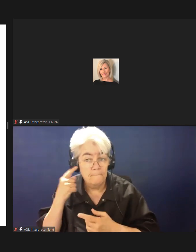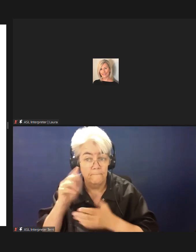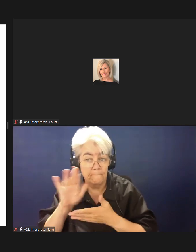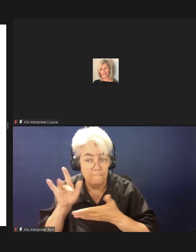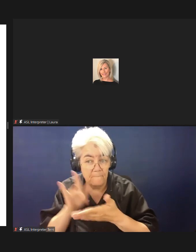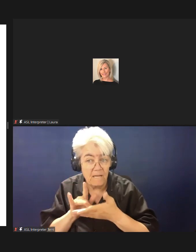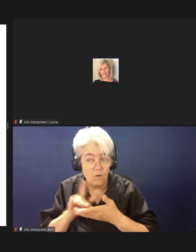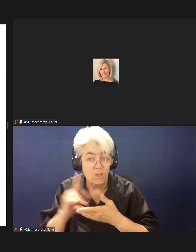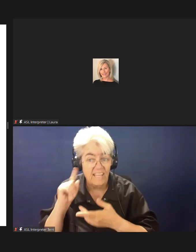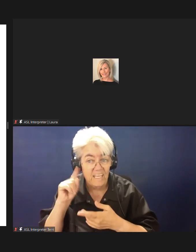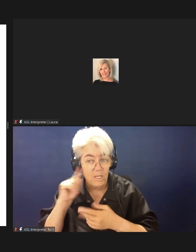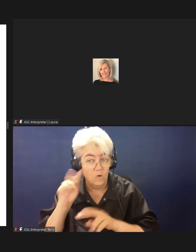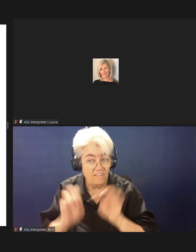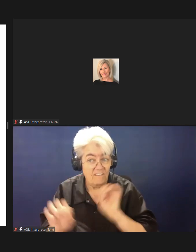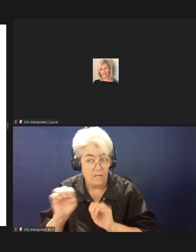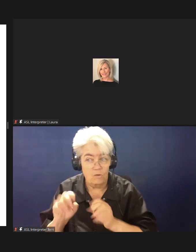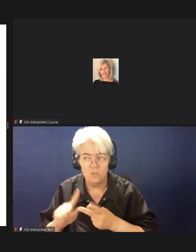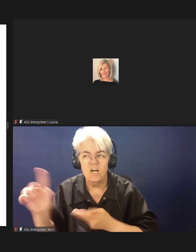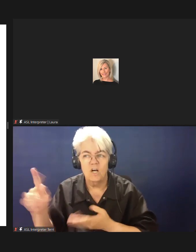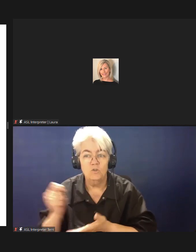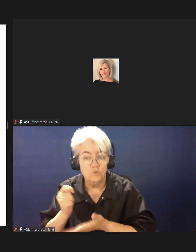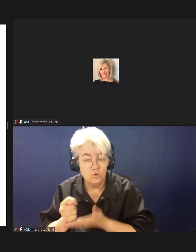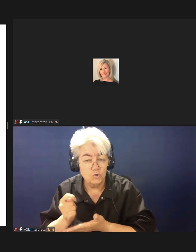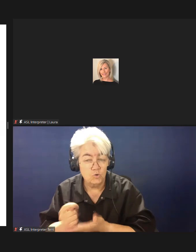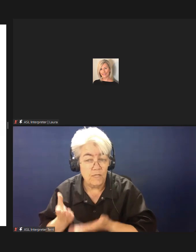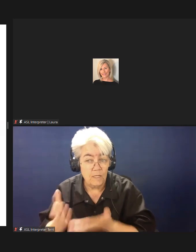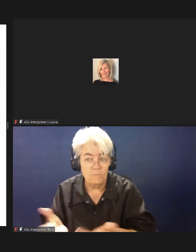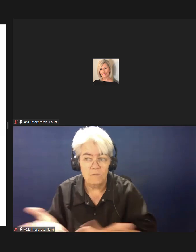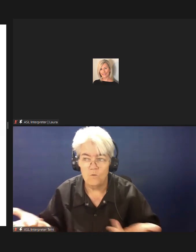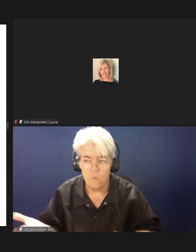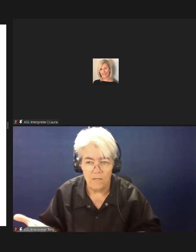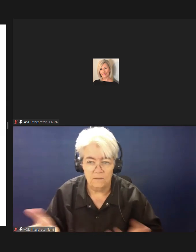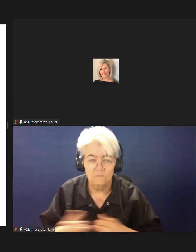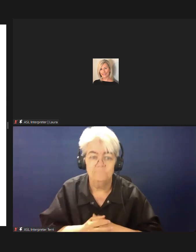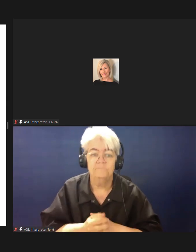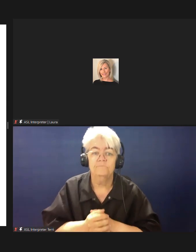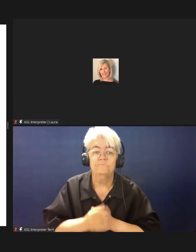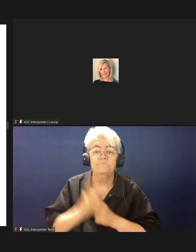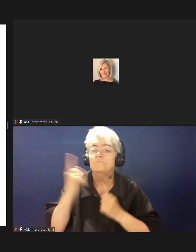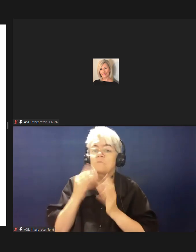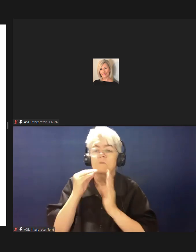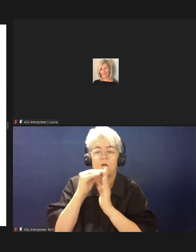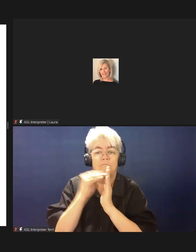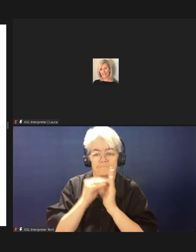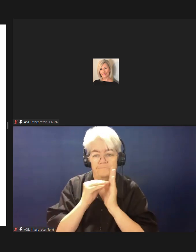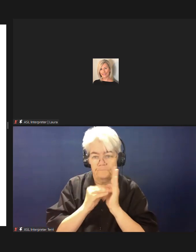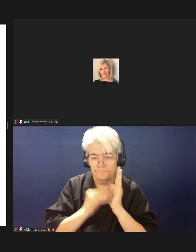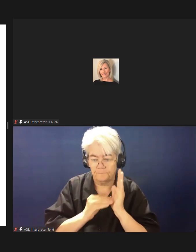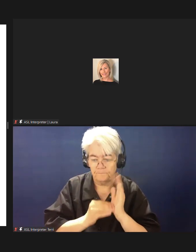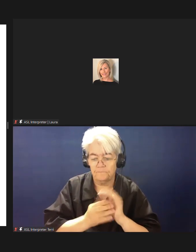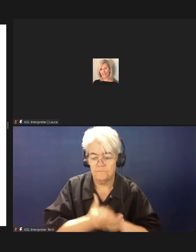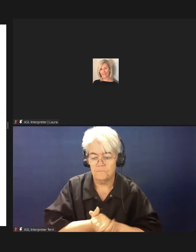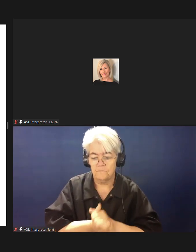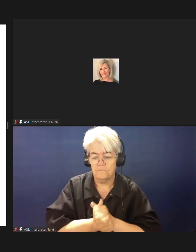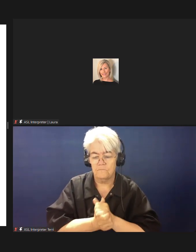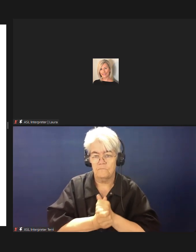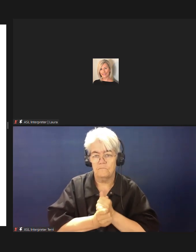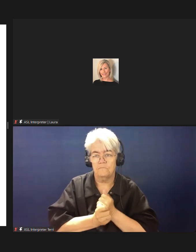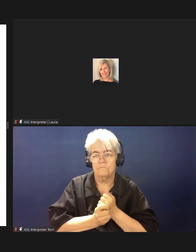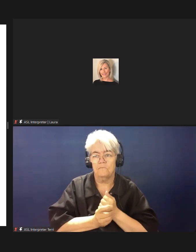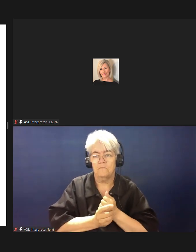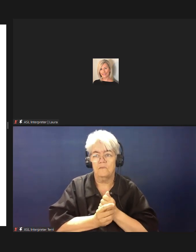evaluation, and second, any treatment that's being provided. And again, always document the results of that middle ear